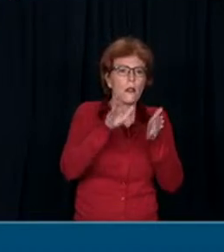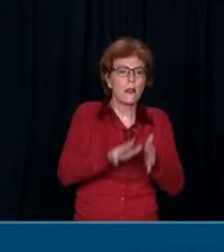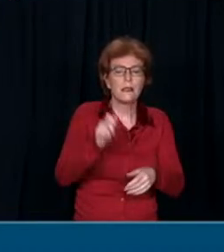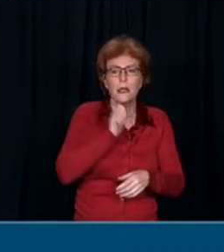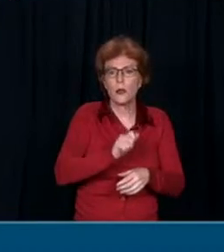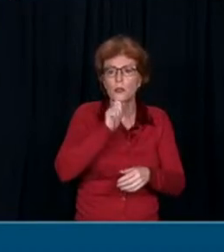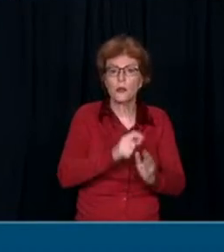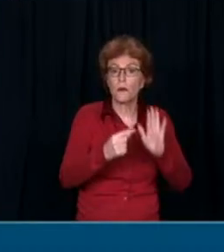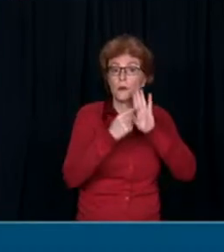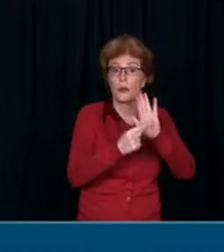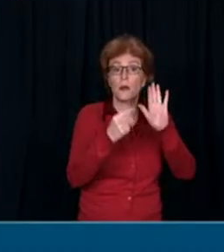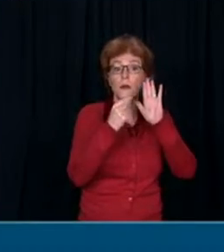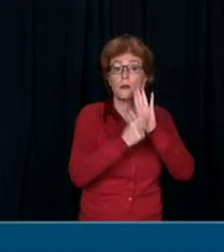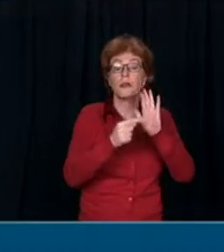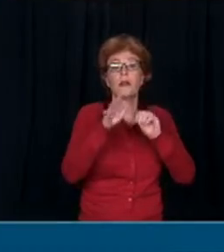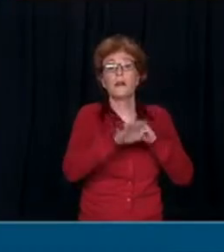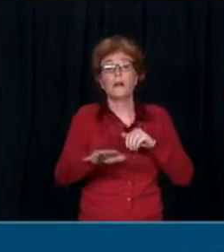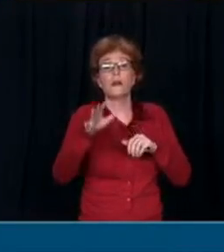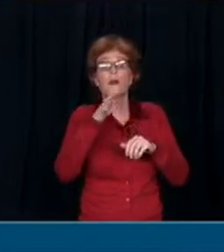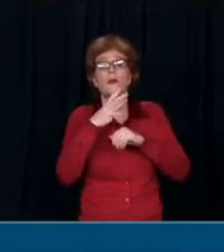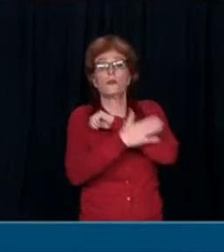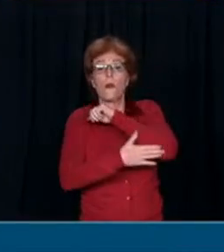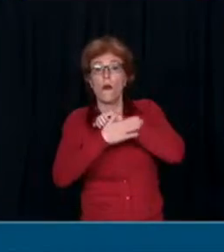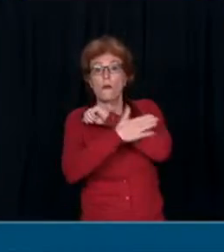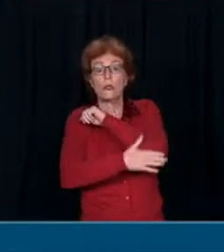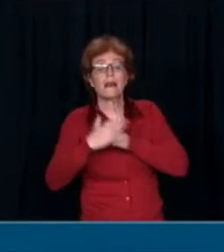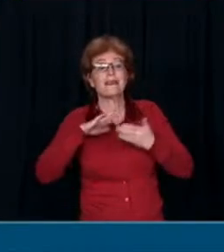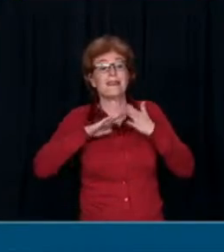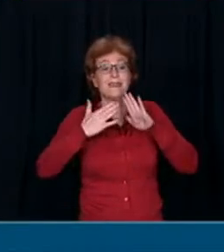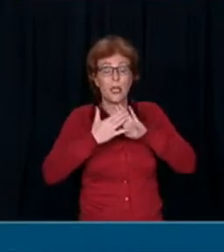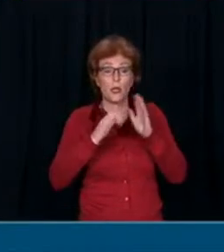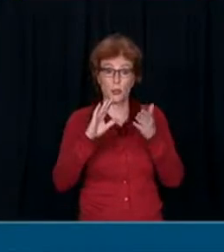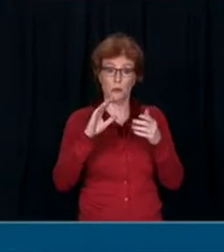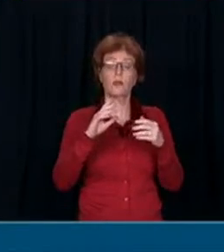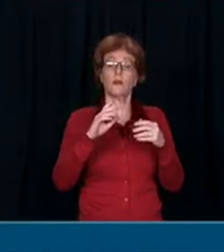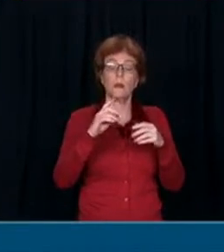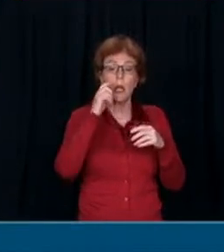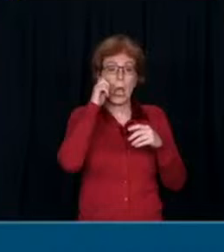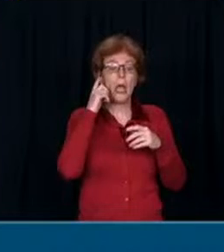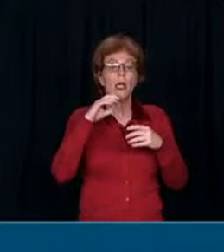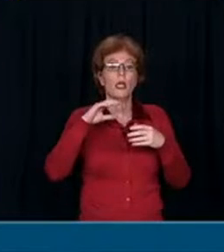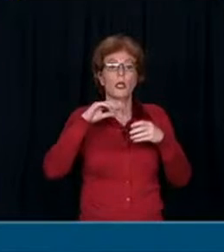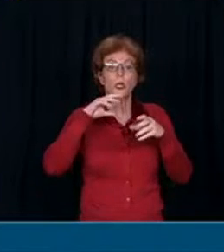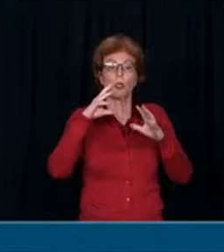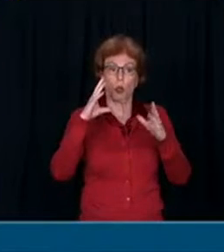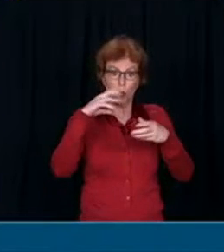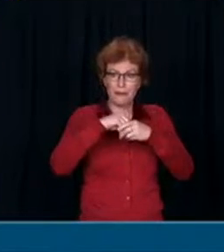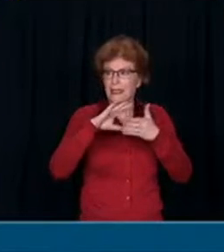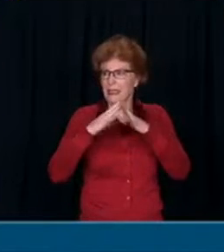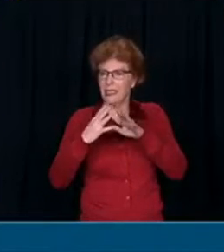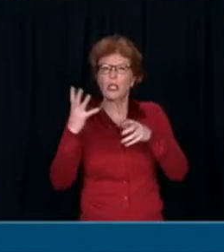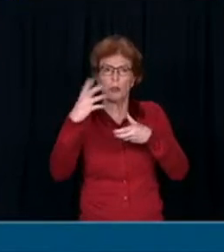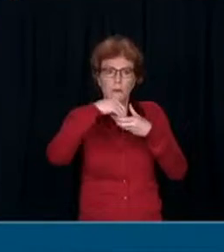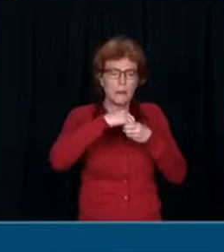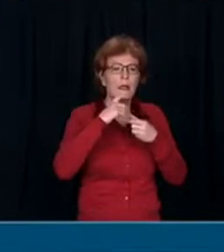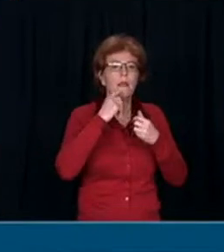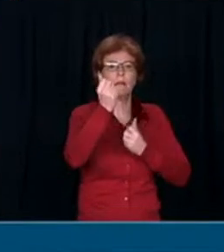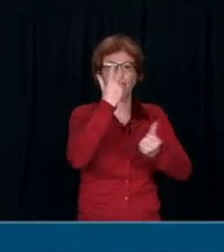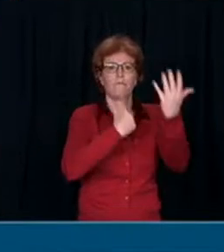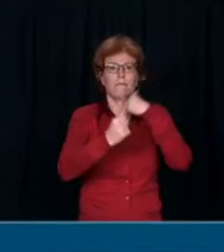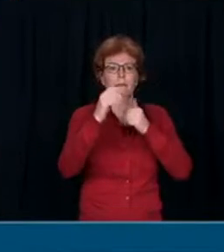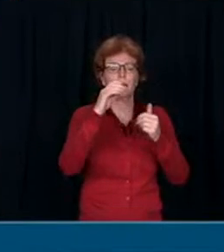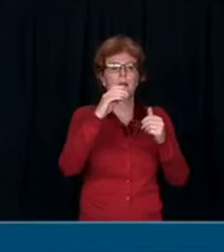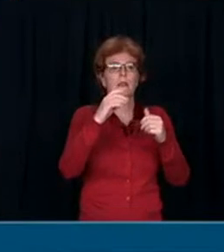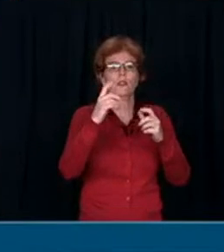Arizona representing urban and rural communities. We also want to thank voters across Arizona who have submitted questions